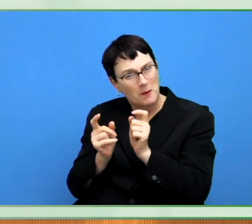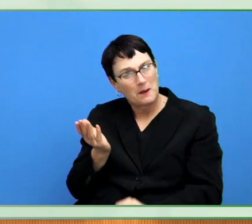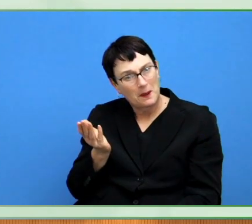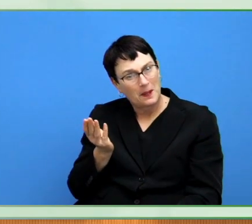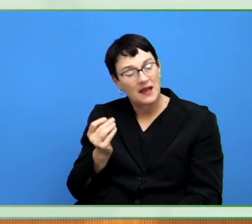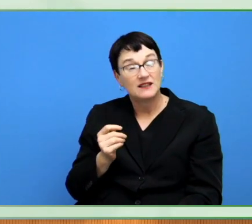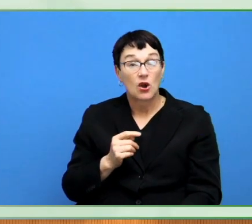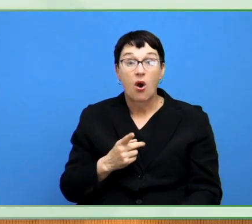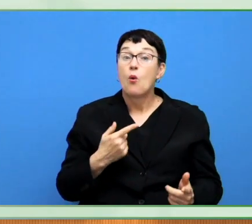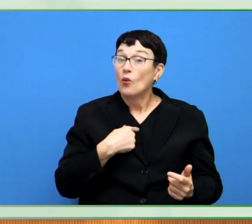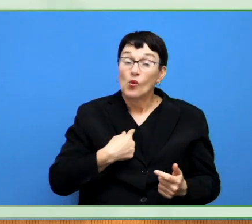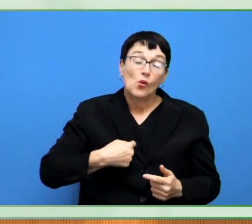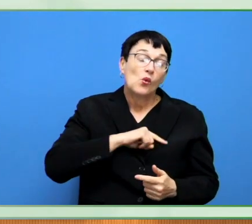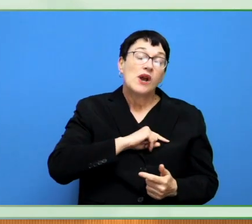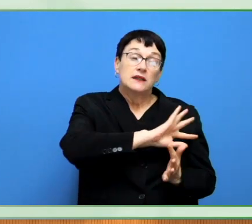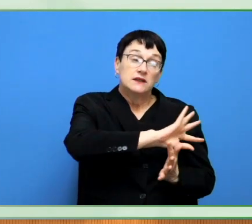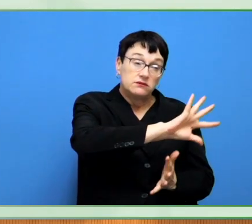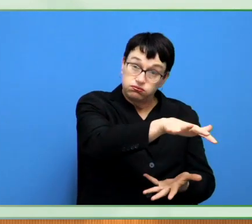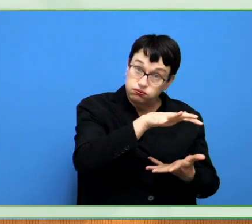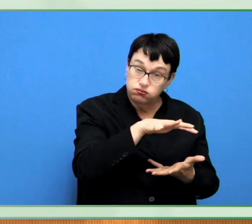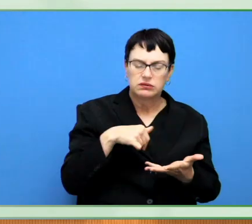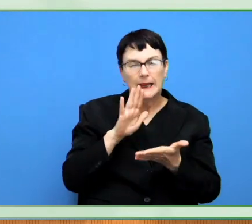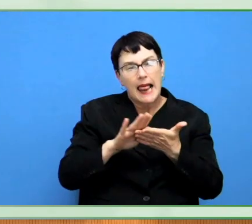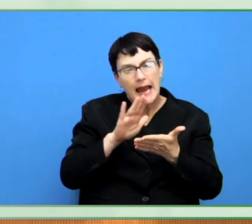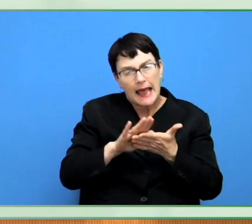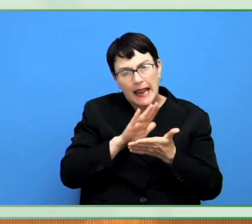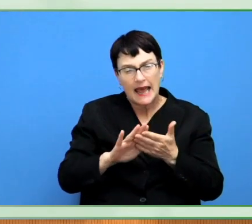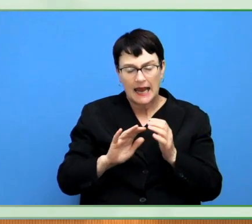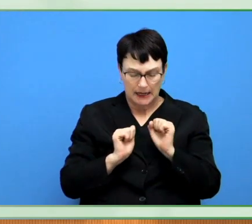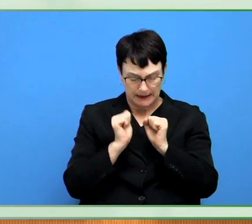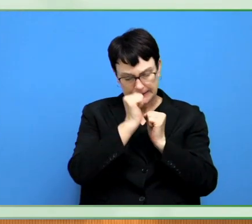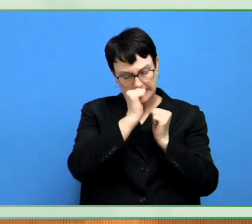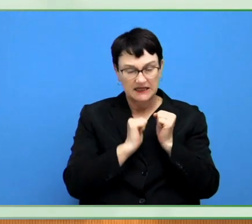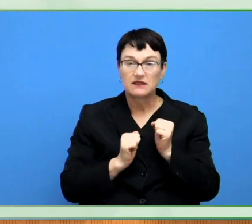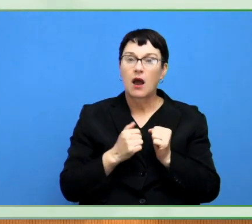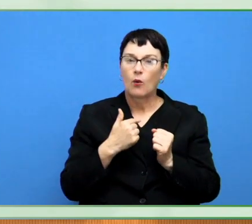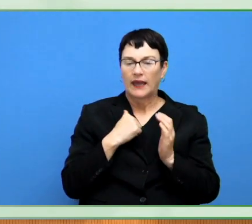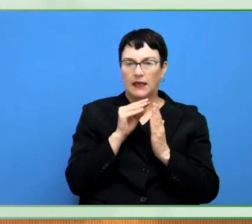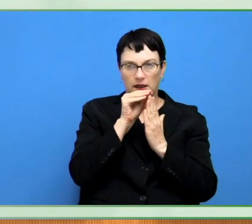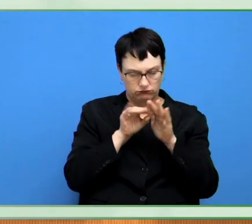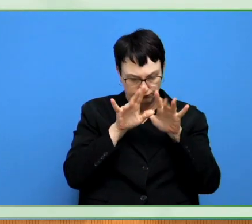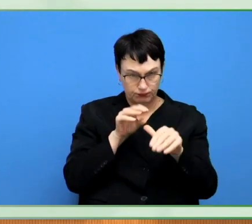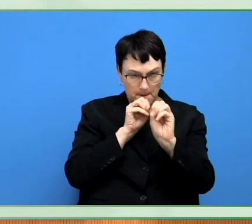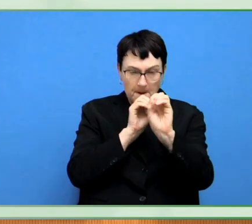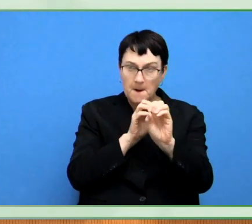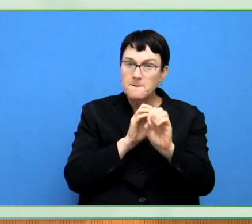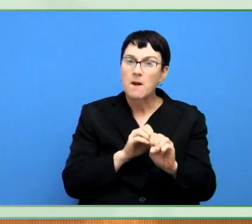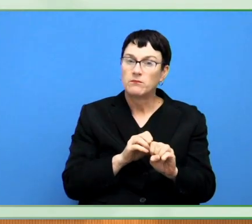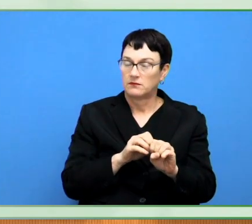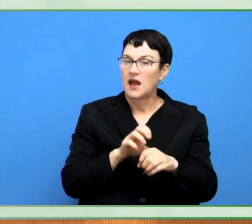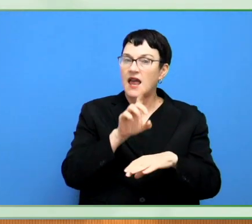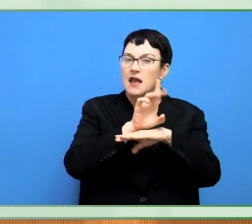it, we prepare it, and we actually inventory each and every item, putting it into a database which we make available to our